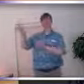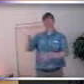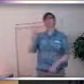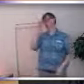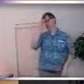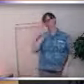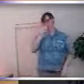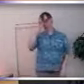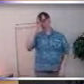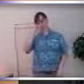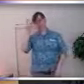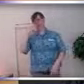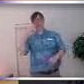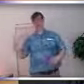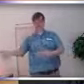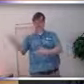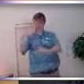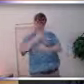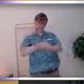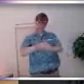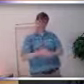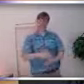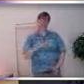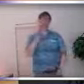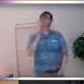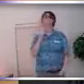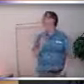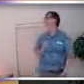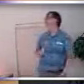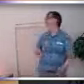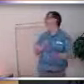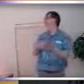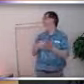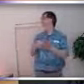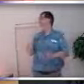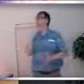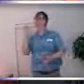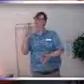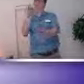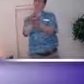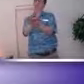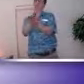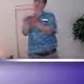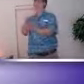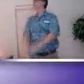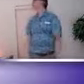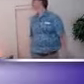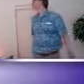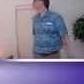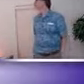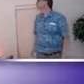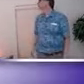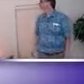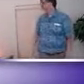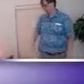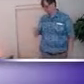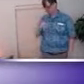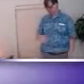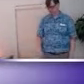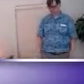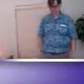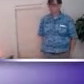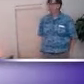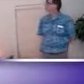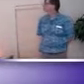really hones this in, because once again, I'm a visual learner. And see if you can see what this person is